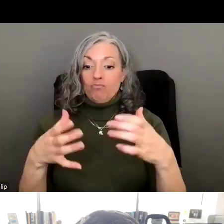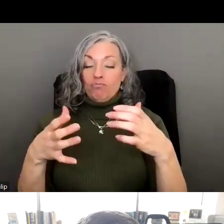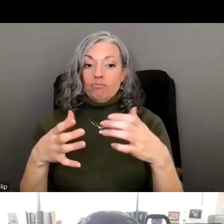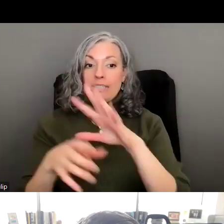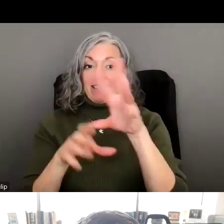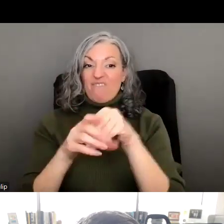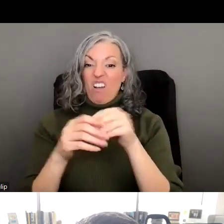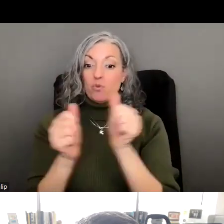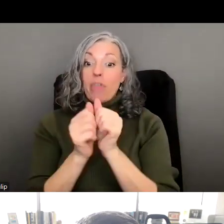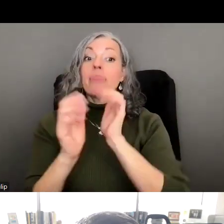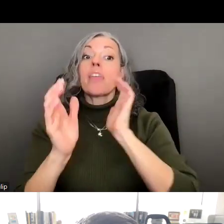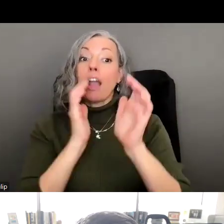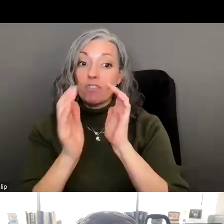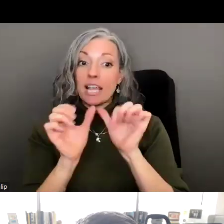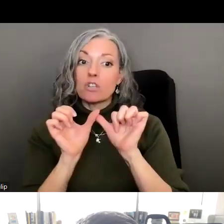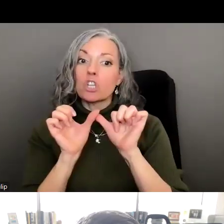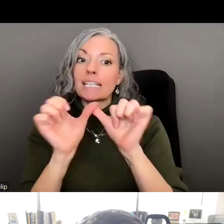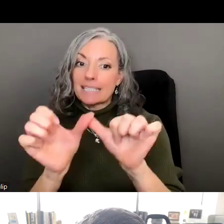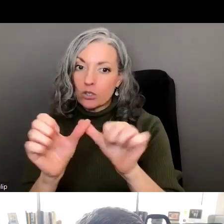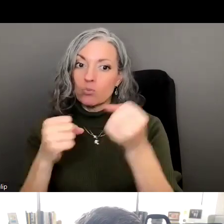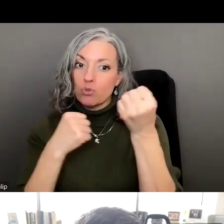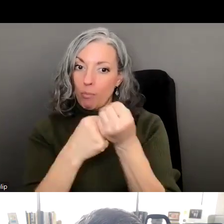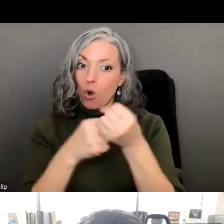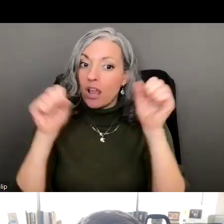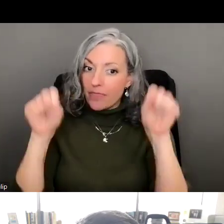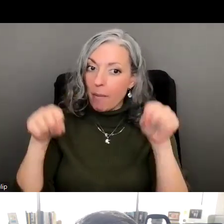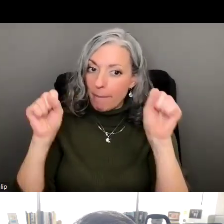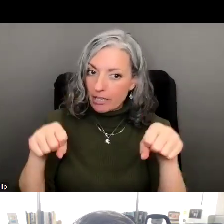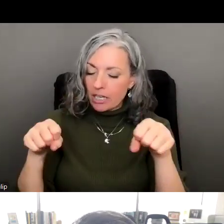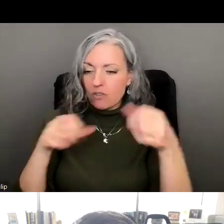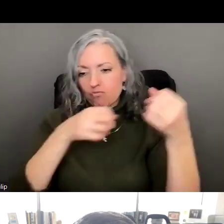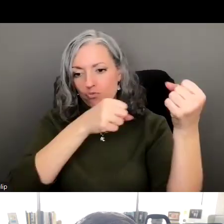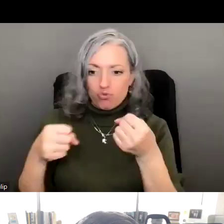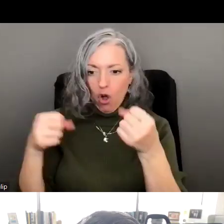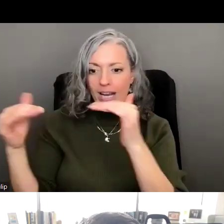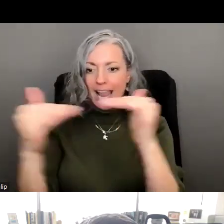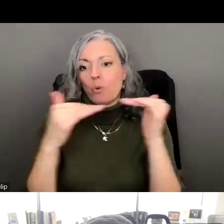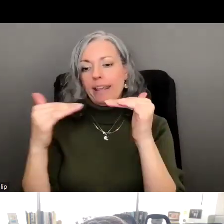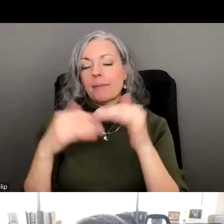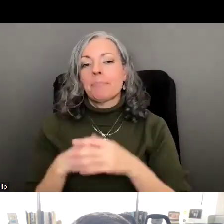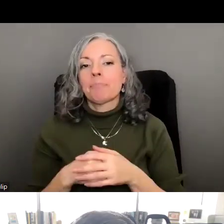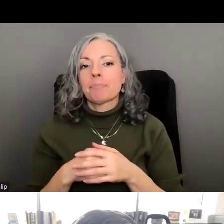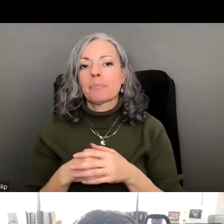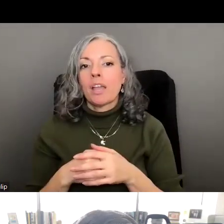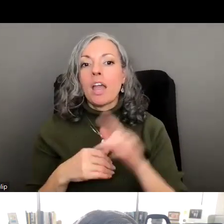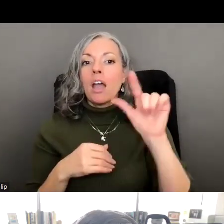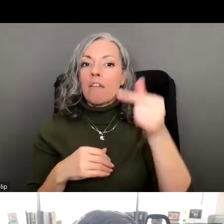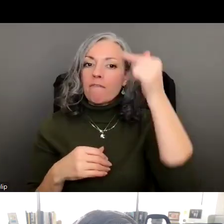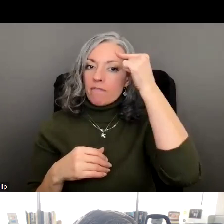to continue to enable our ability to really anchor this in equity. Our federal